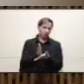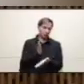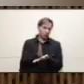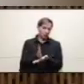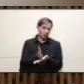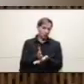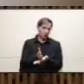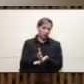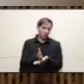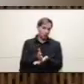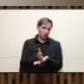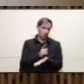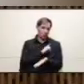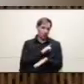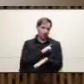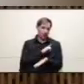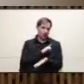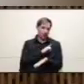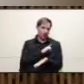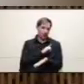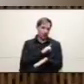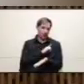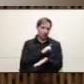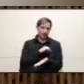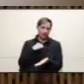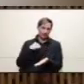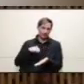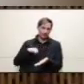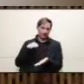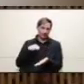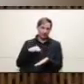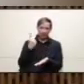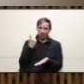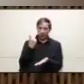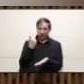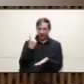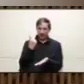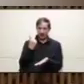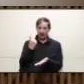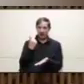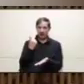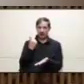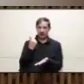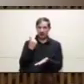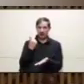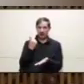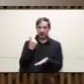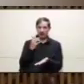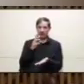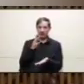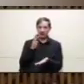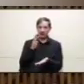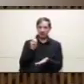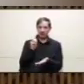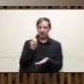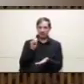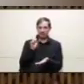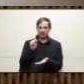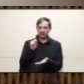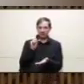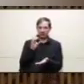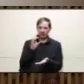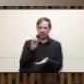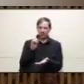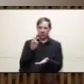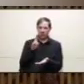because municipalities, and Mahijeng is one of the M-score. We are actually